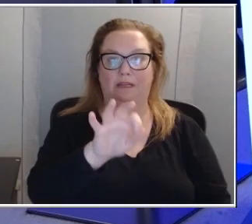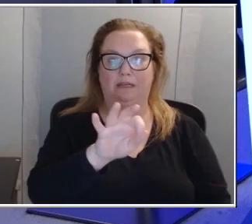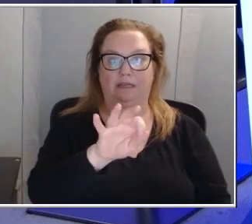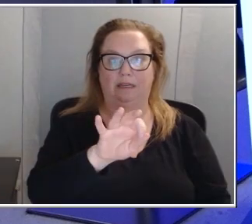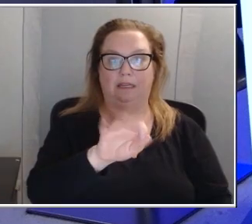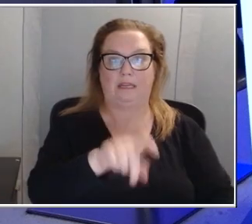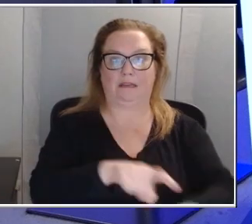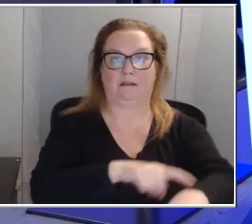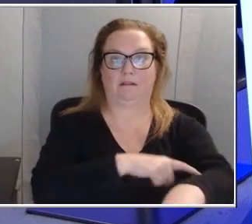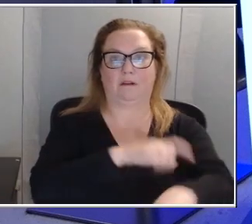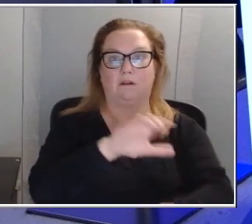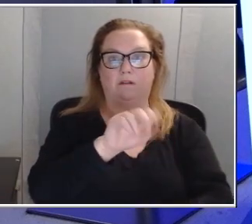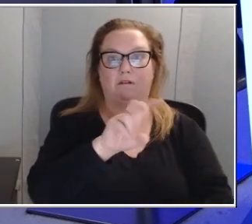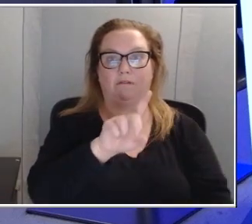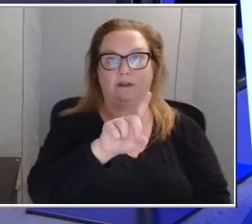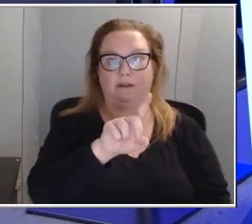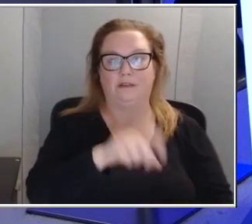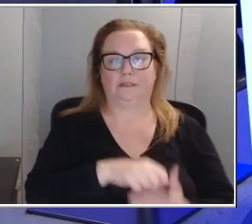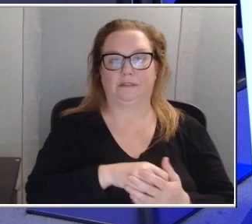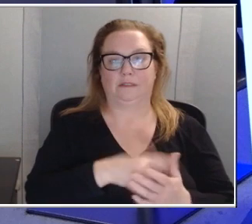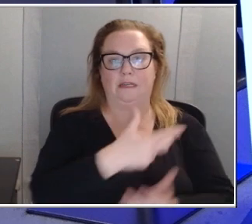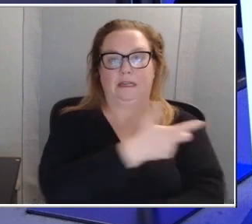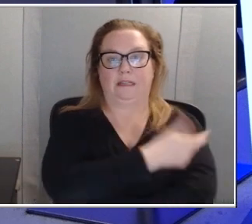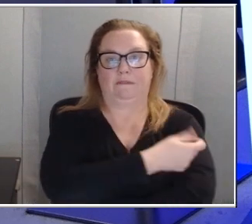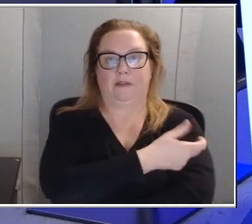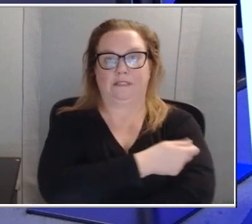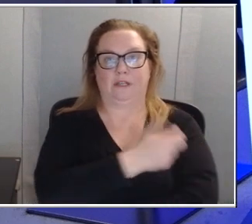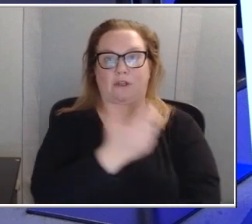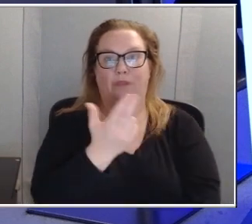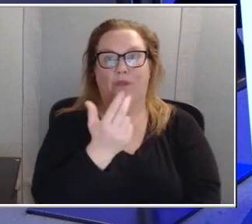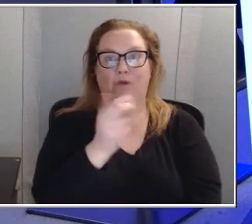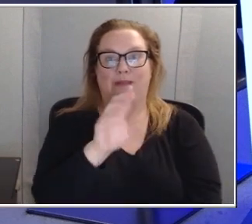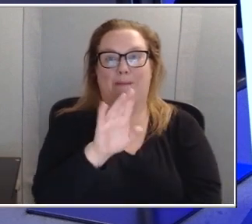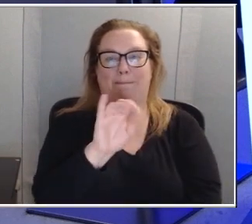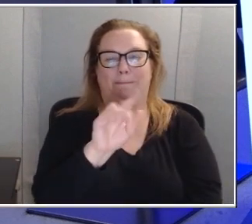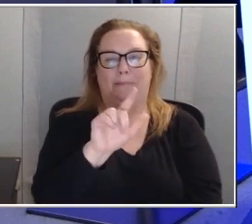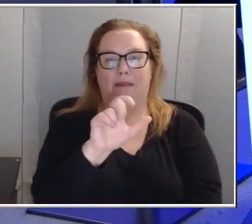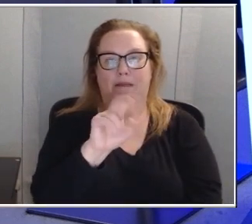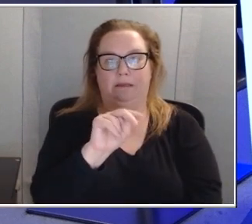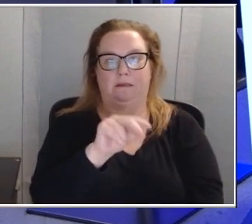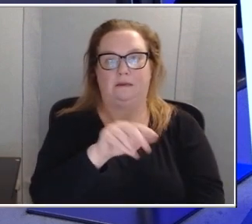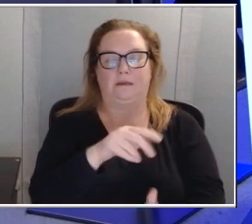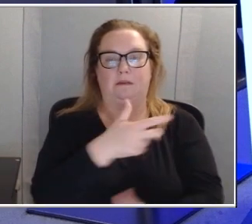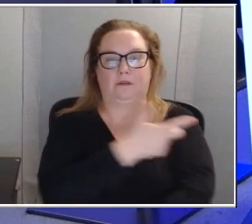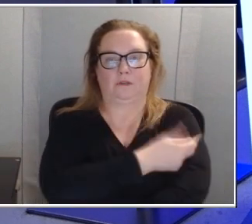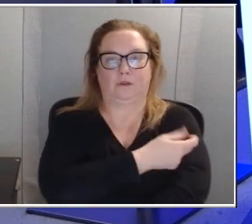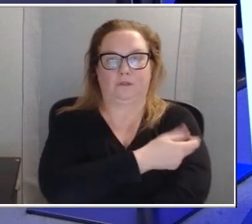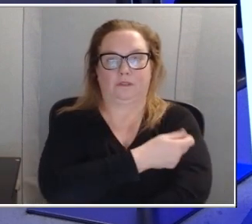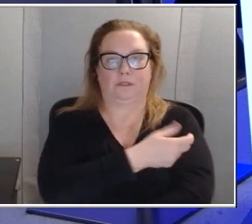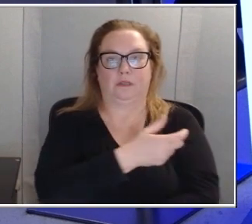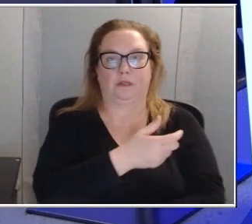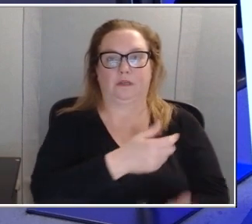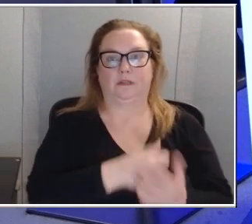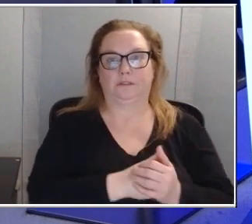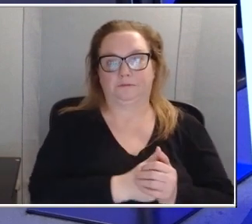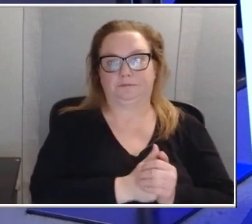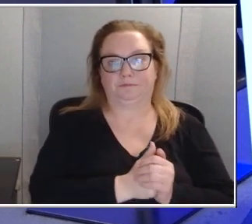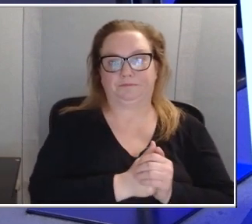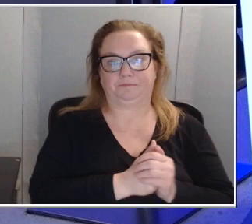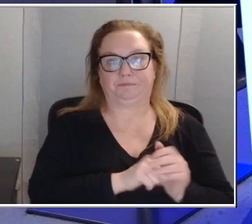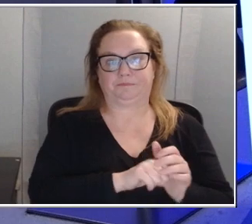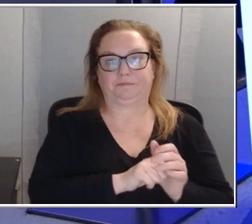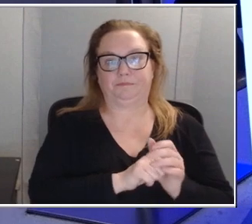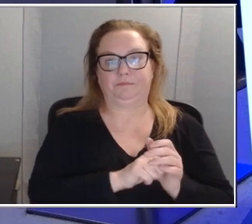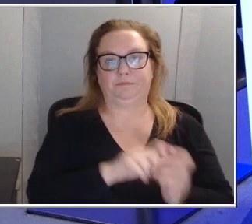Yeah, the vaccination works, and there's 13 billion doses that prove that, plus a whole mound of evidence. All right, Dr.